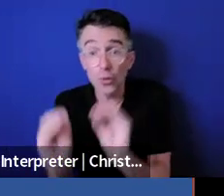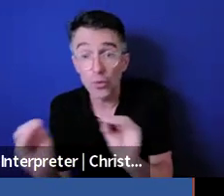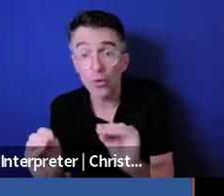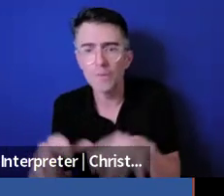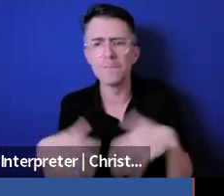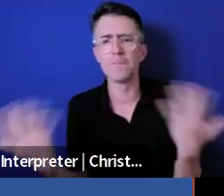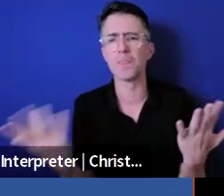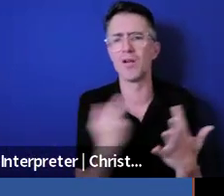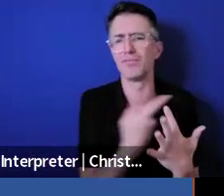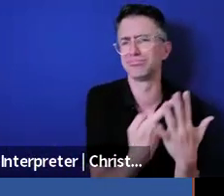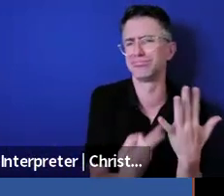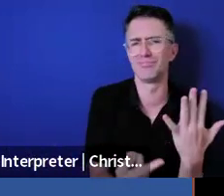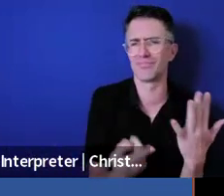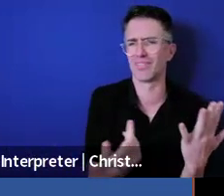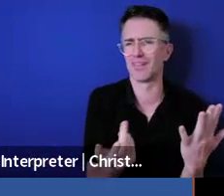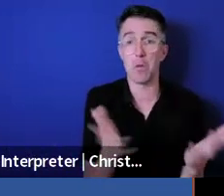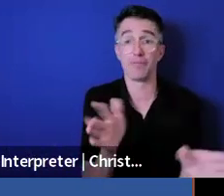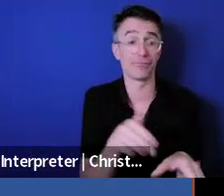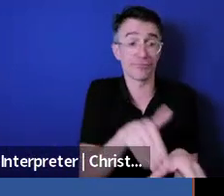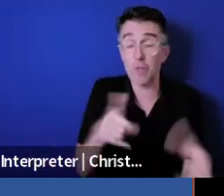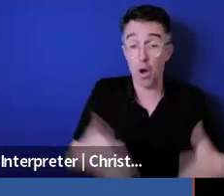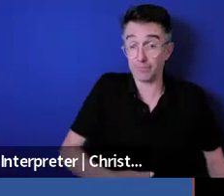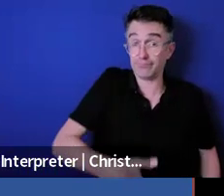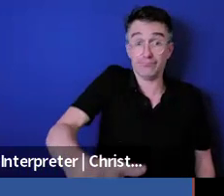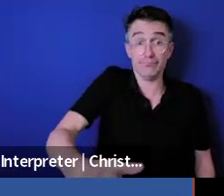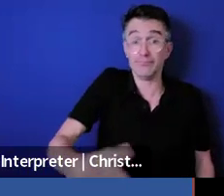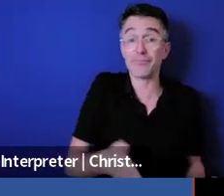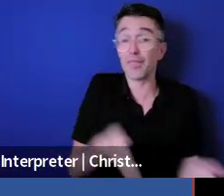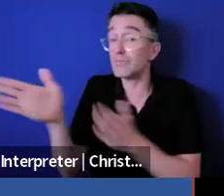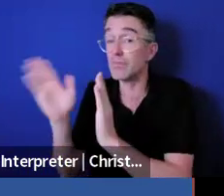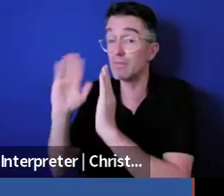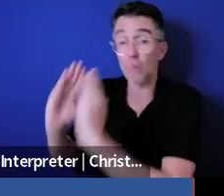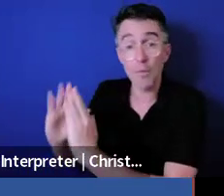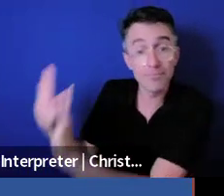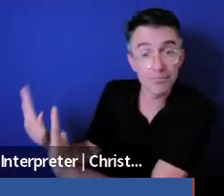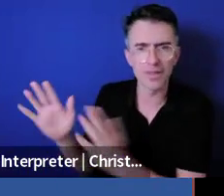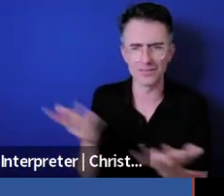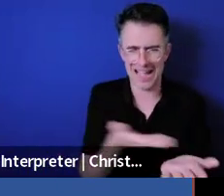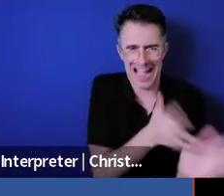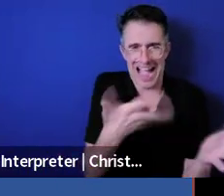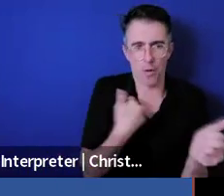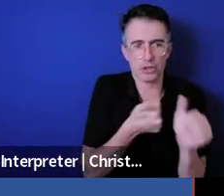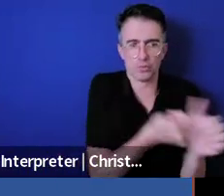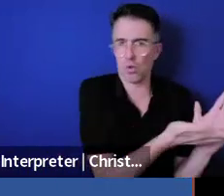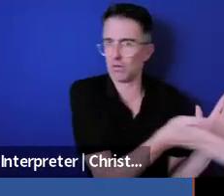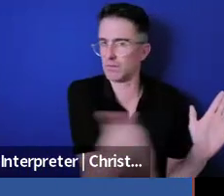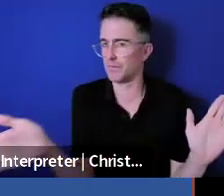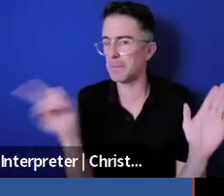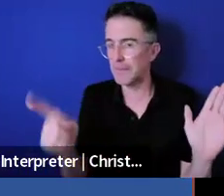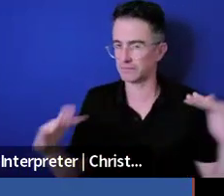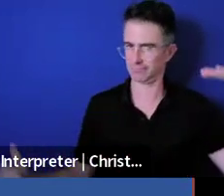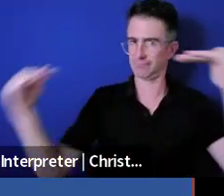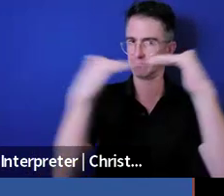We know that because of vulnerability they face, they need more social protection. And they have those disability-related costs that needs to